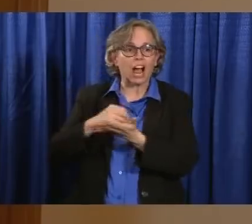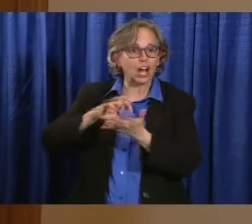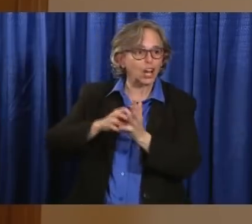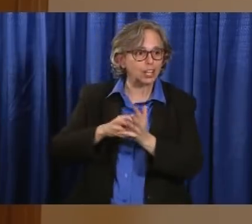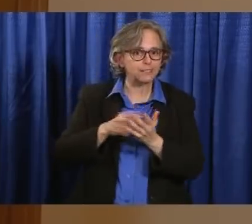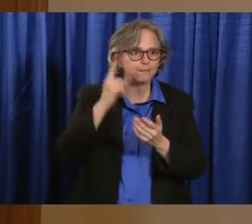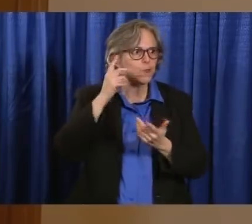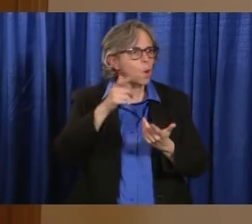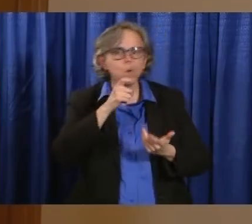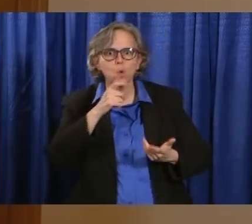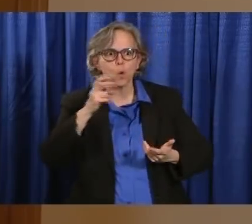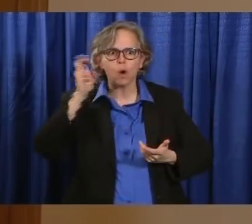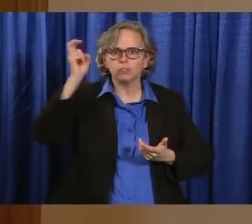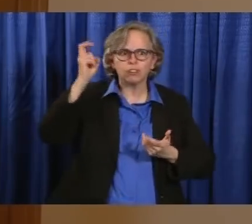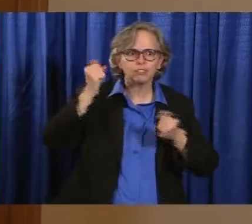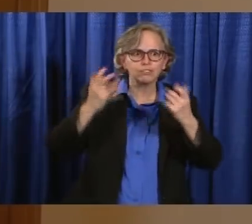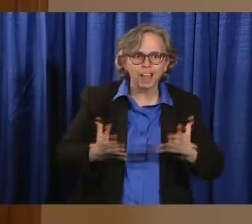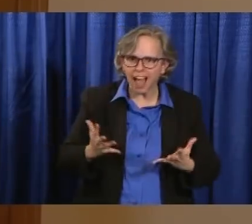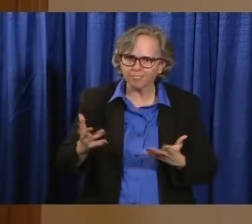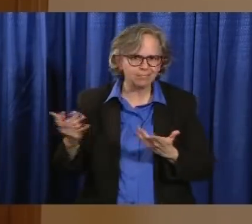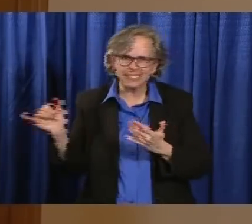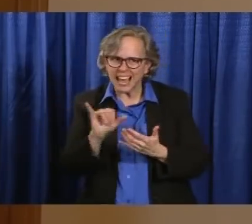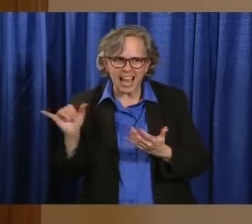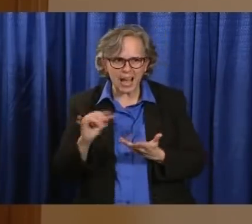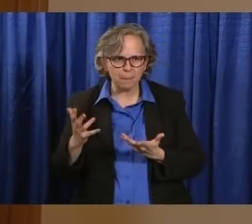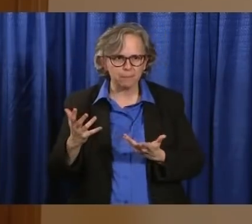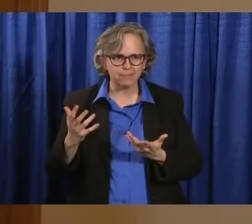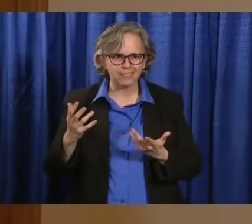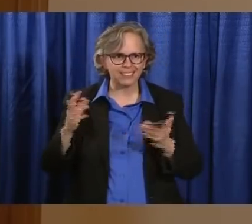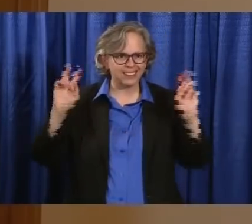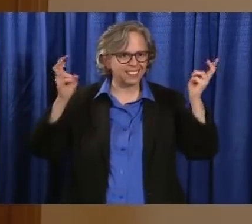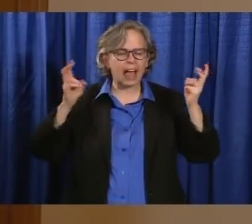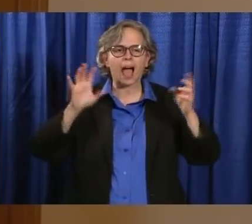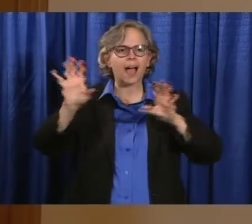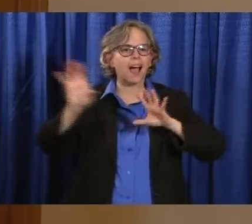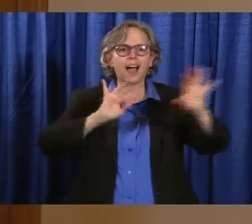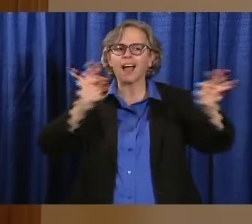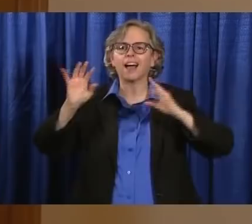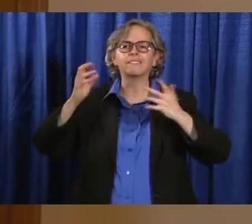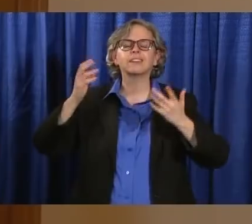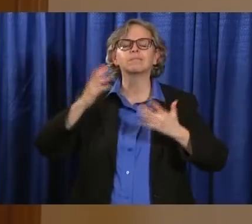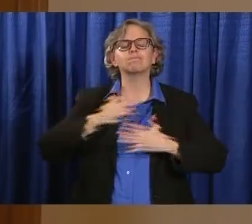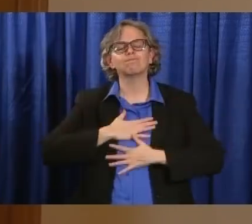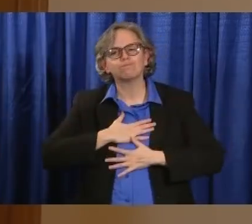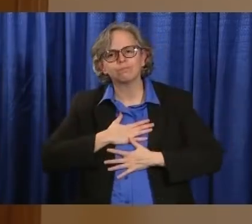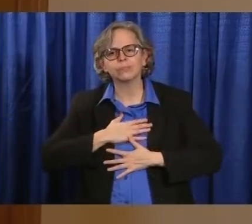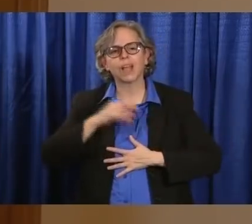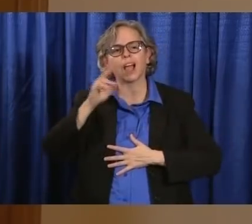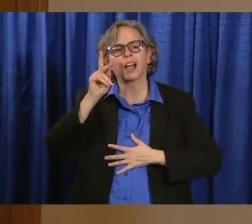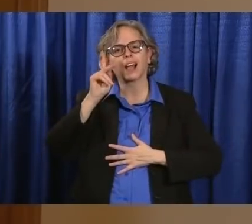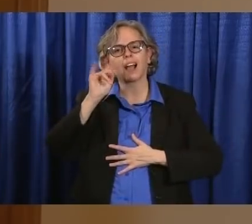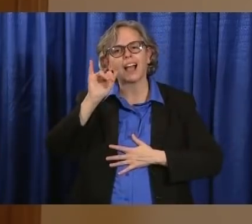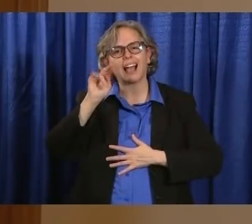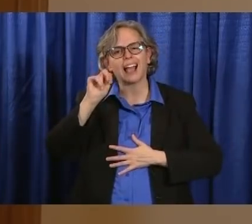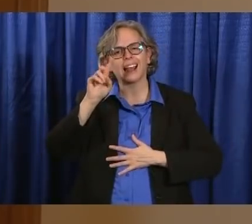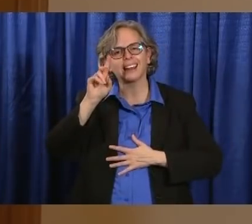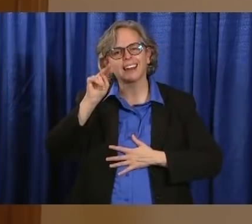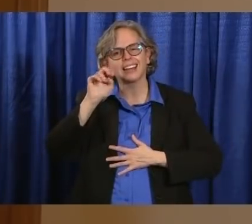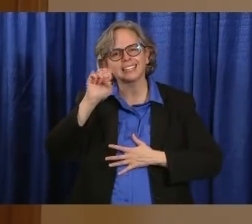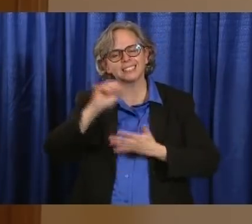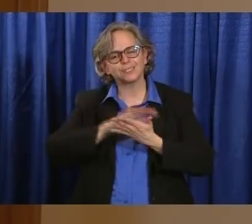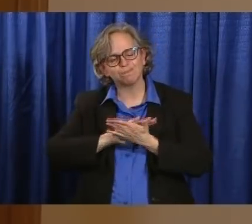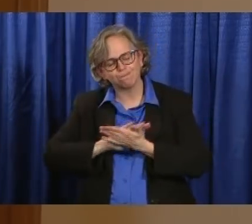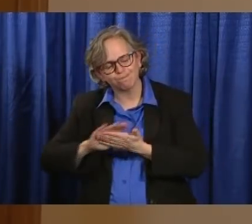random act of kindness for a stranger coming through that toll might be a delivery of a plate of cookies from a